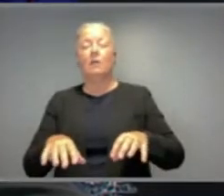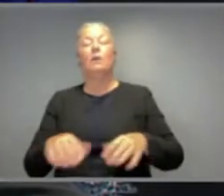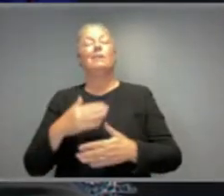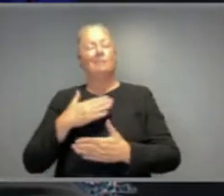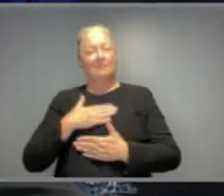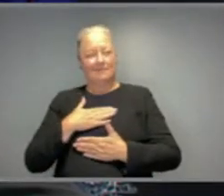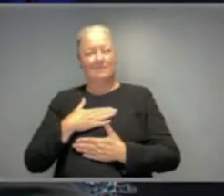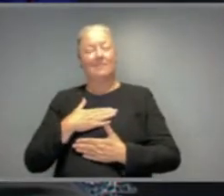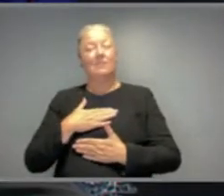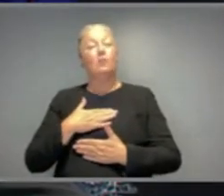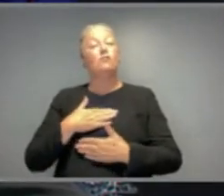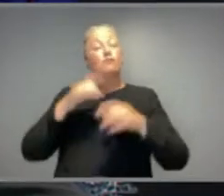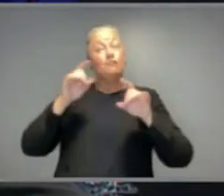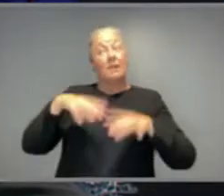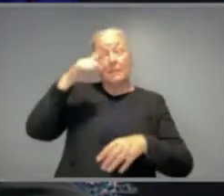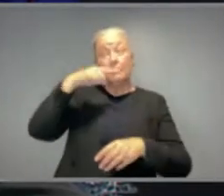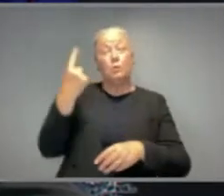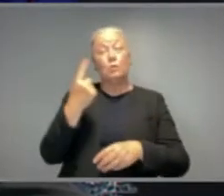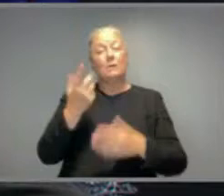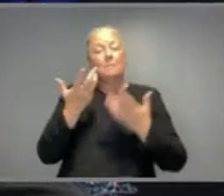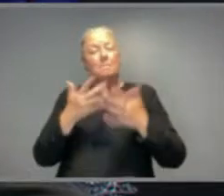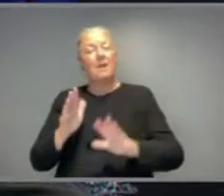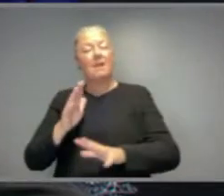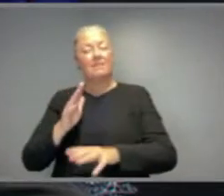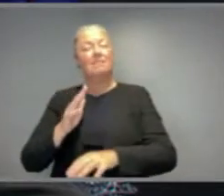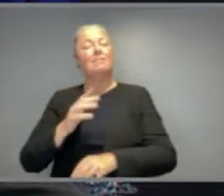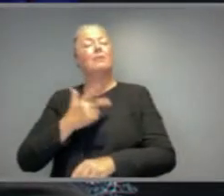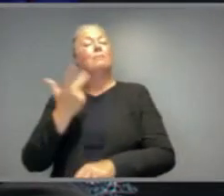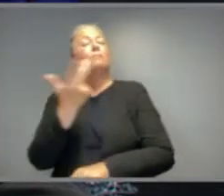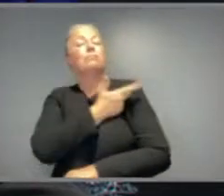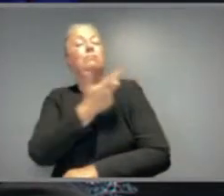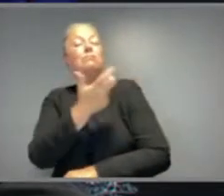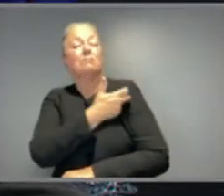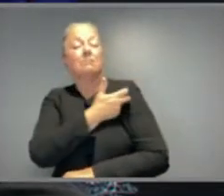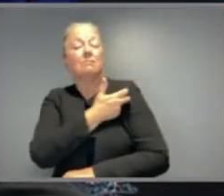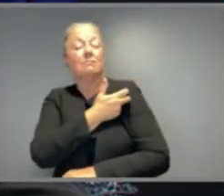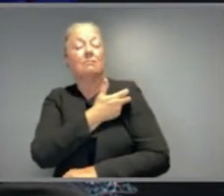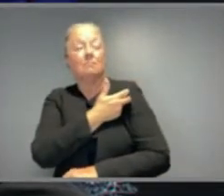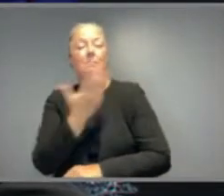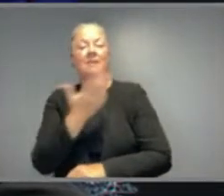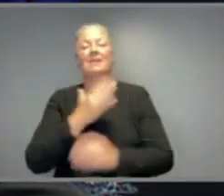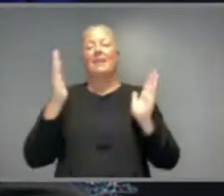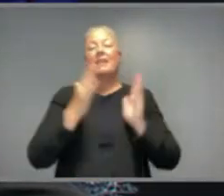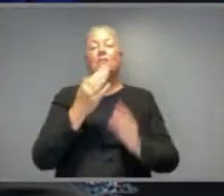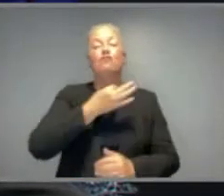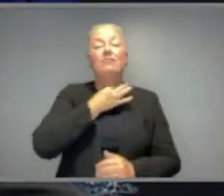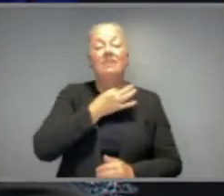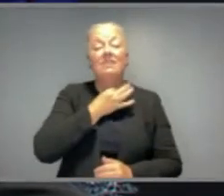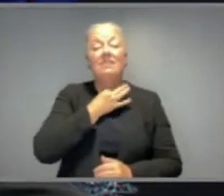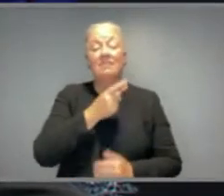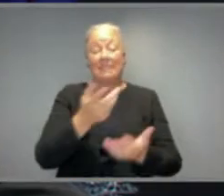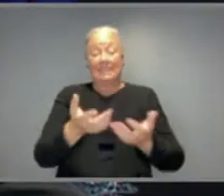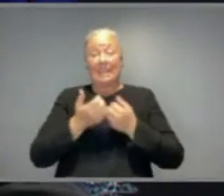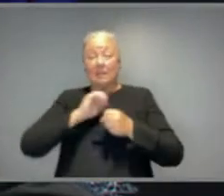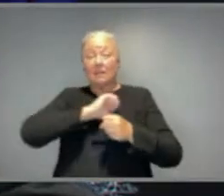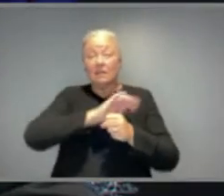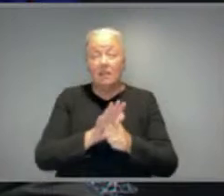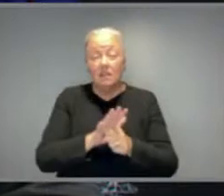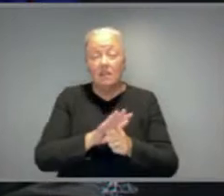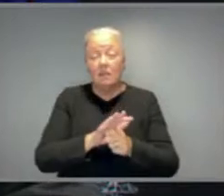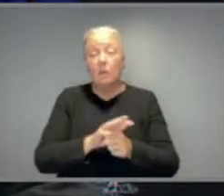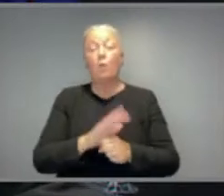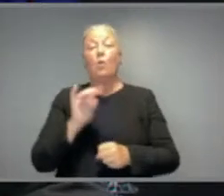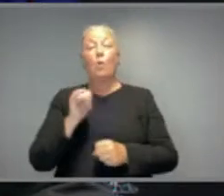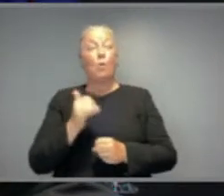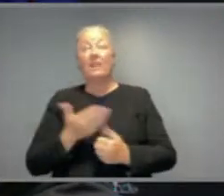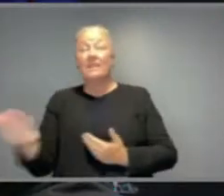who are vaccinated have a lower risk of getting the virus, transmitting the virus, getting dreadfully sick